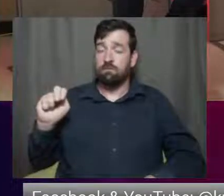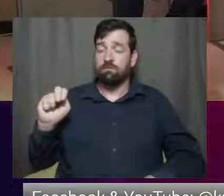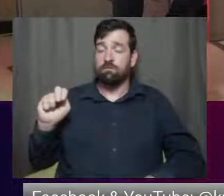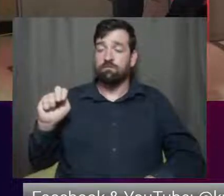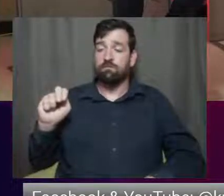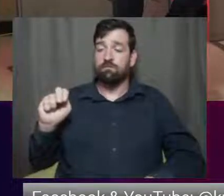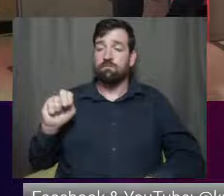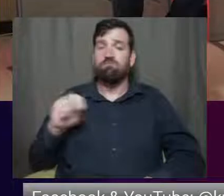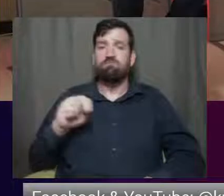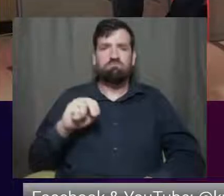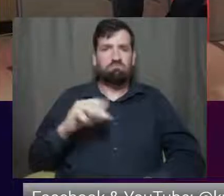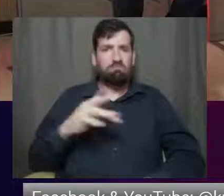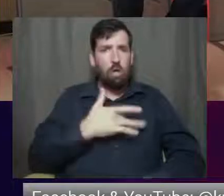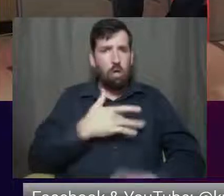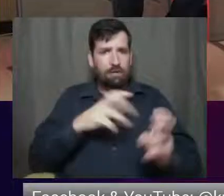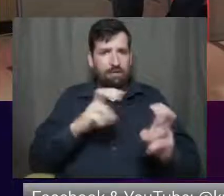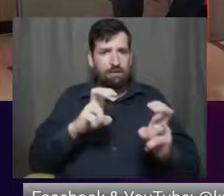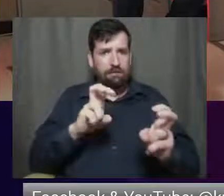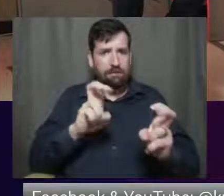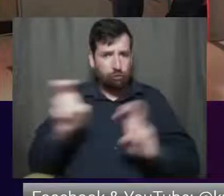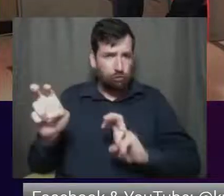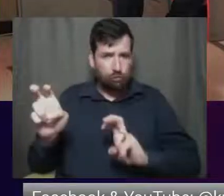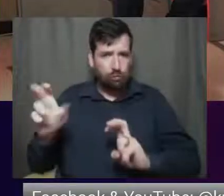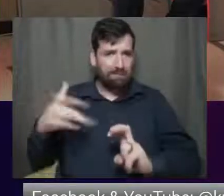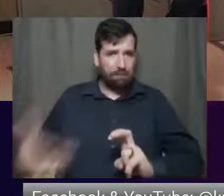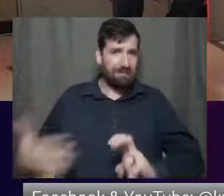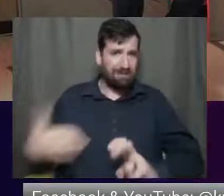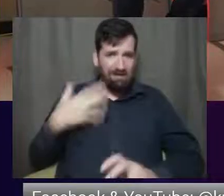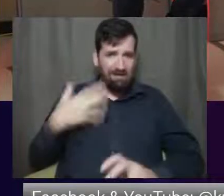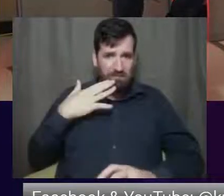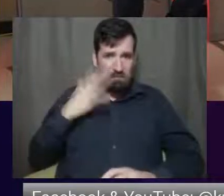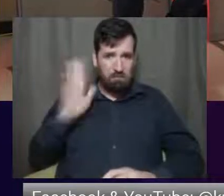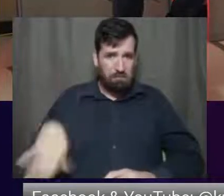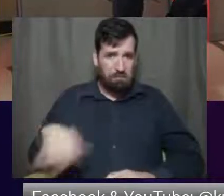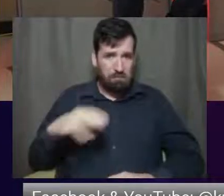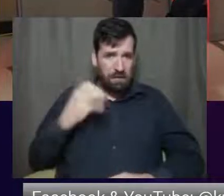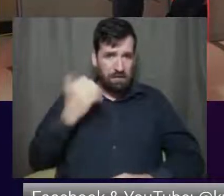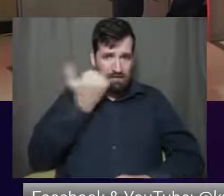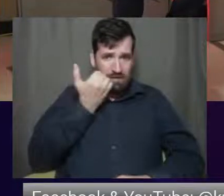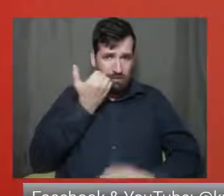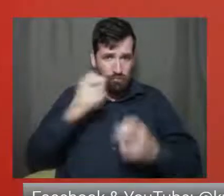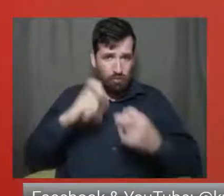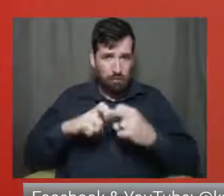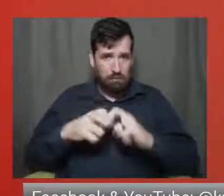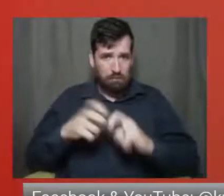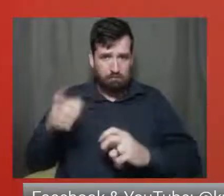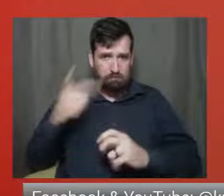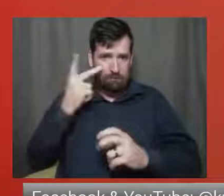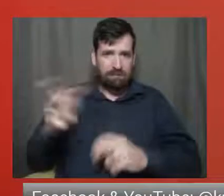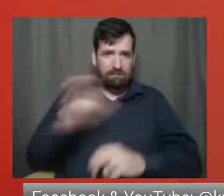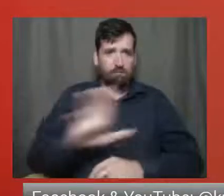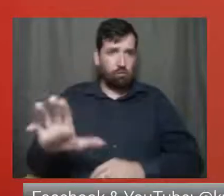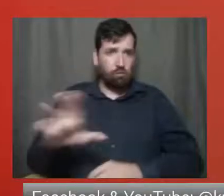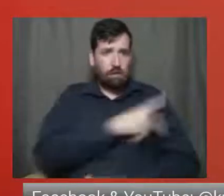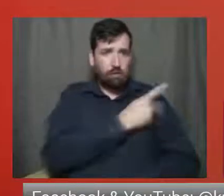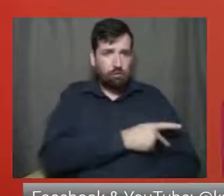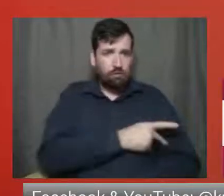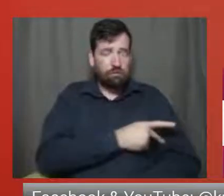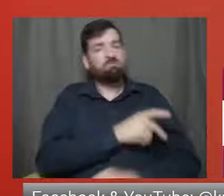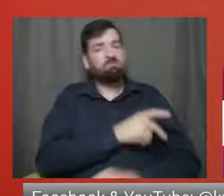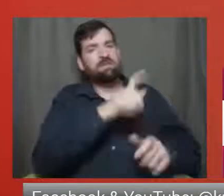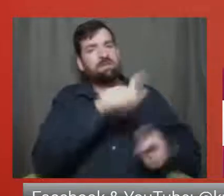issues usually have poor dental health, vice versa? What do you see with your patients? Certainly a subset of patients can